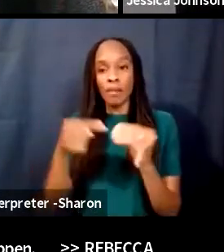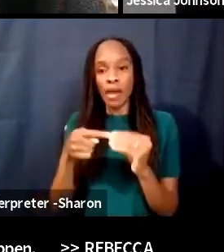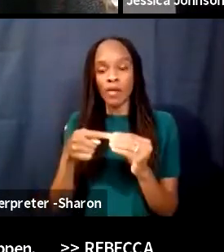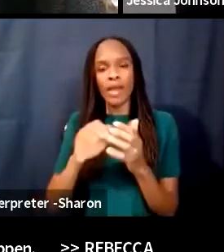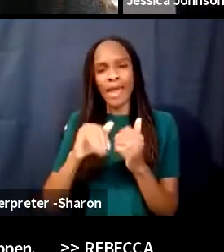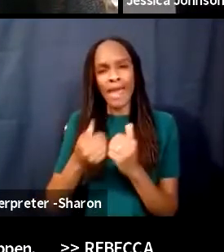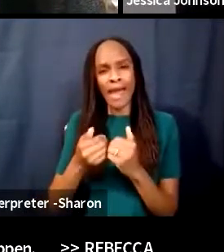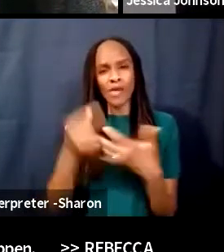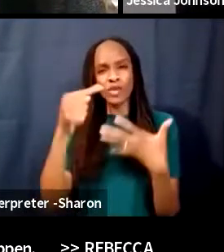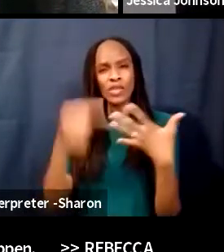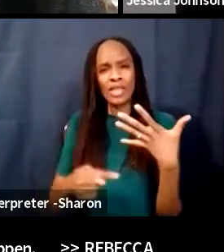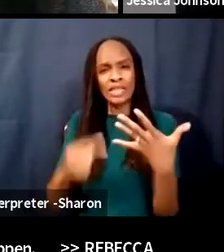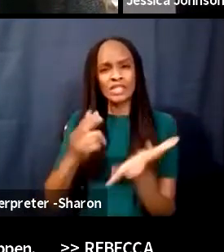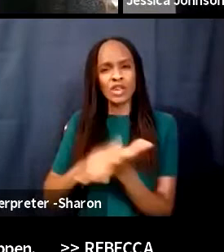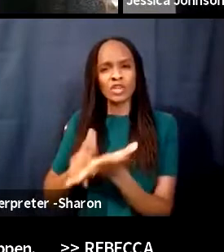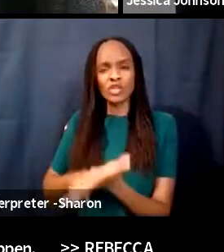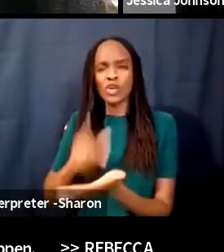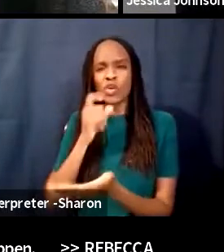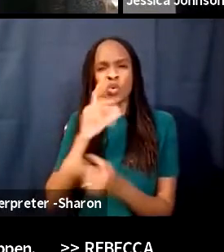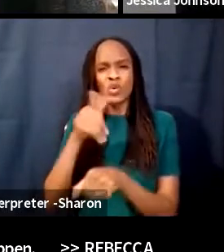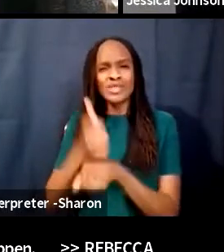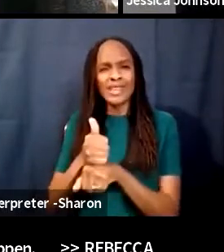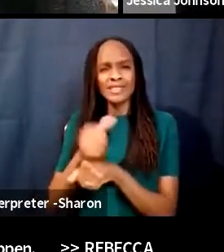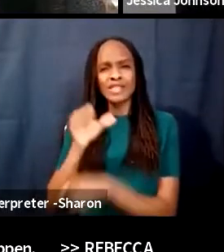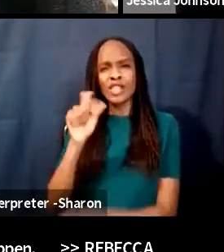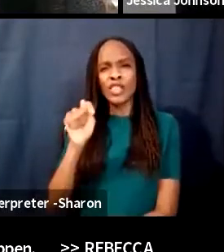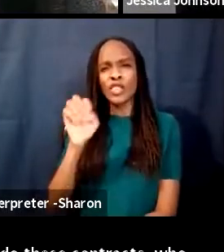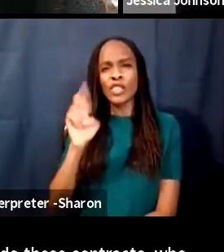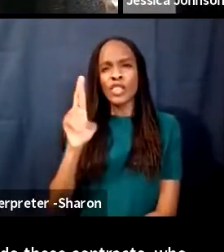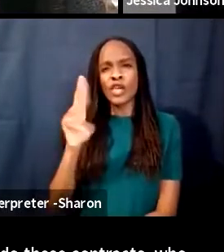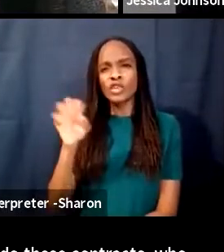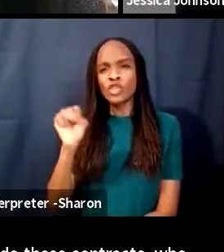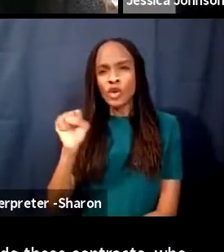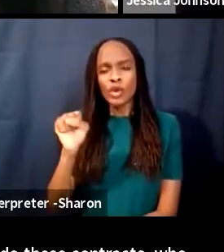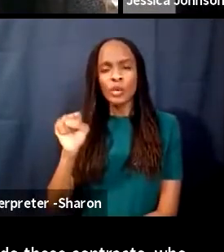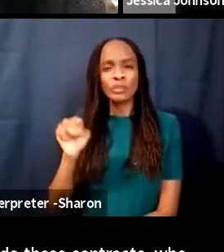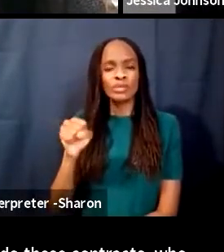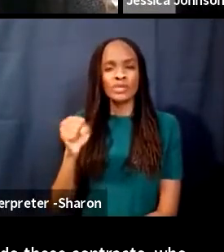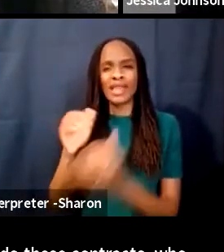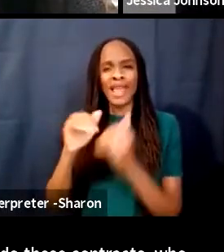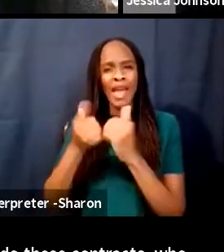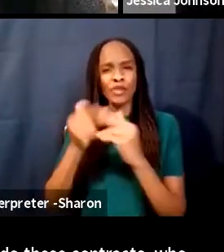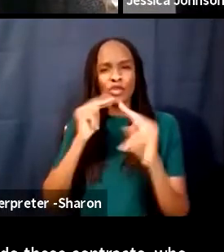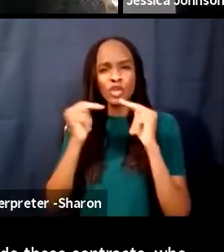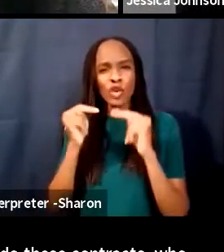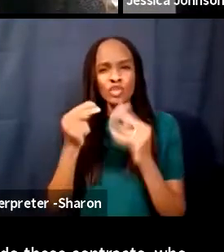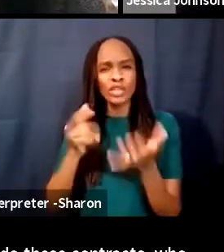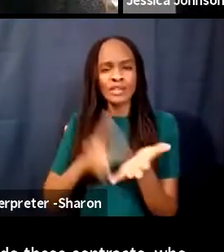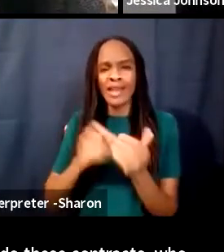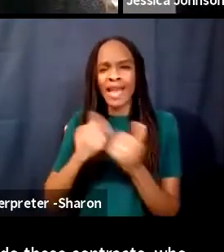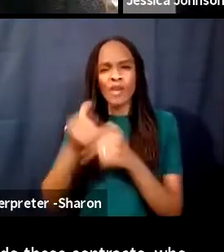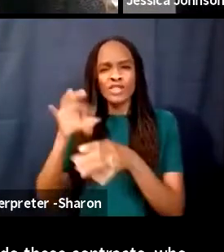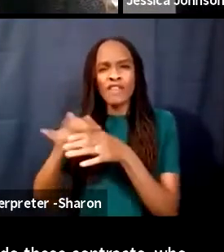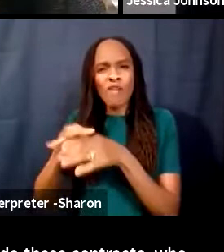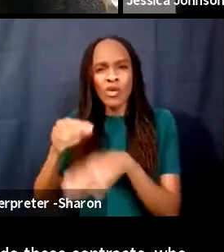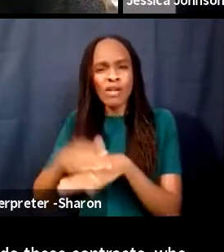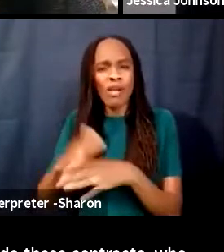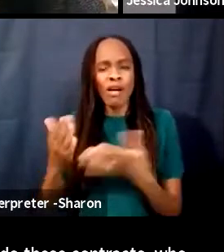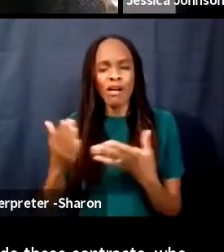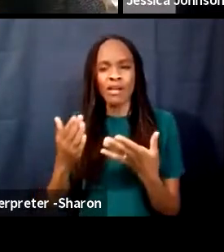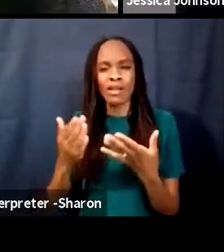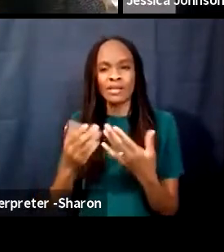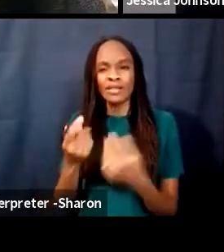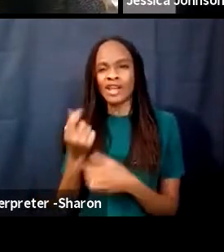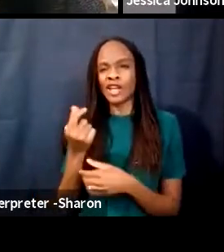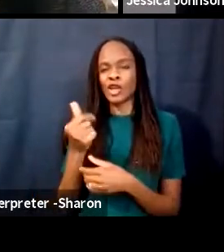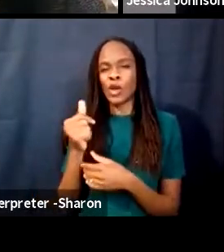how do these contracts, who sets the terms for these? How are they negotiated, voted on, et cetera? A little bit of a back